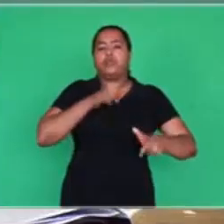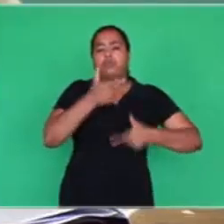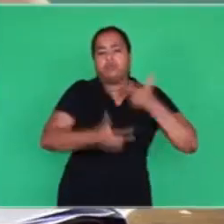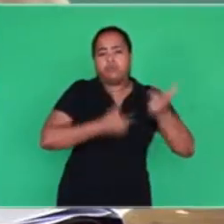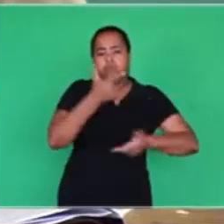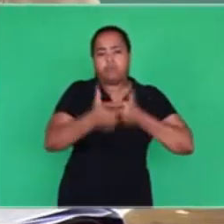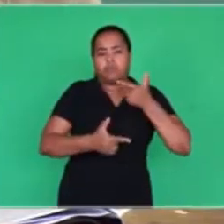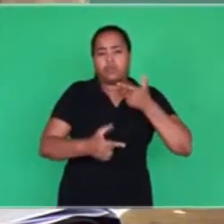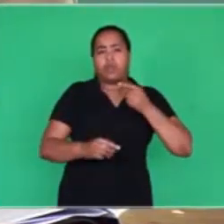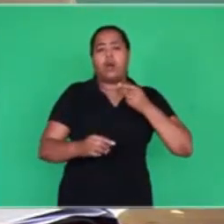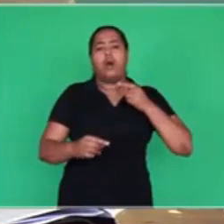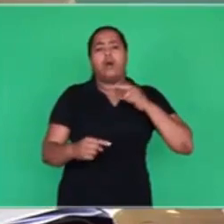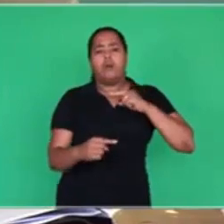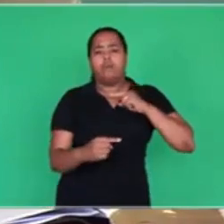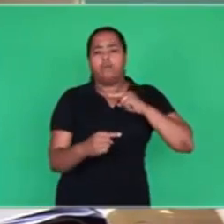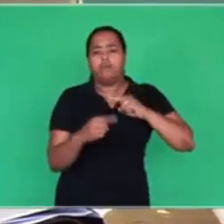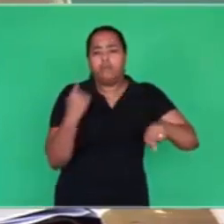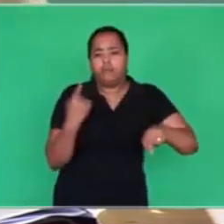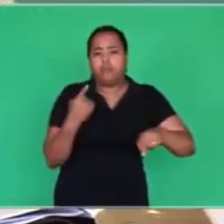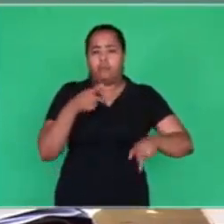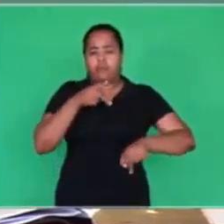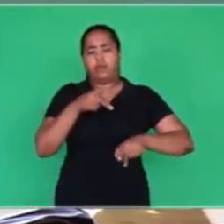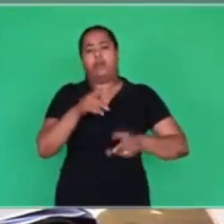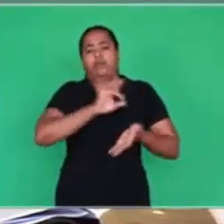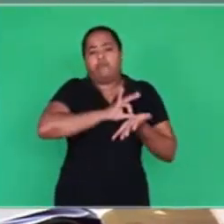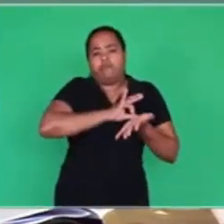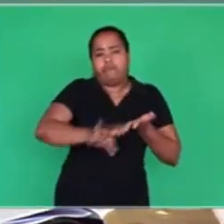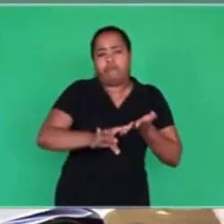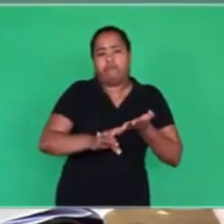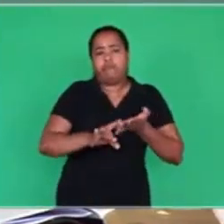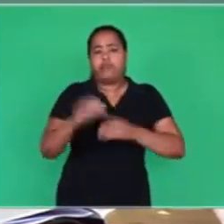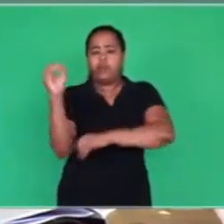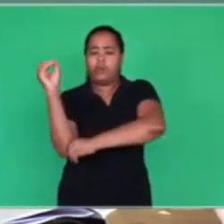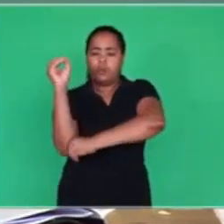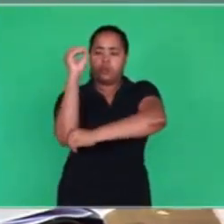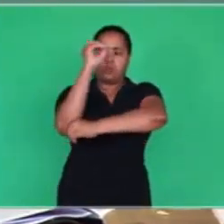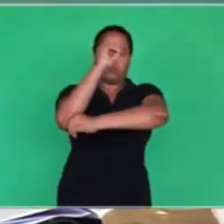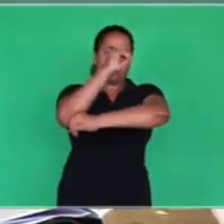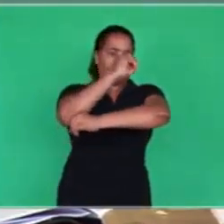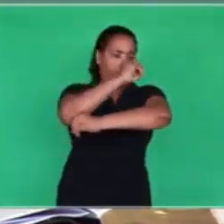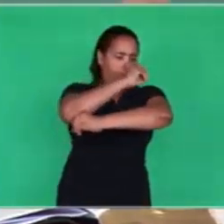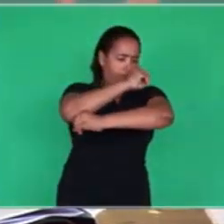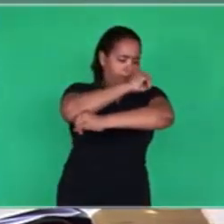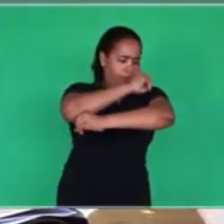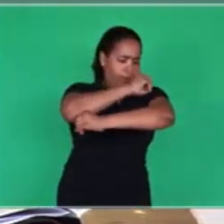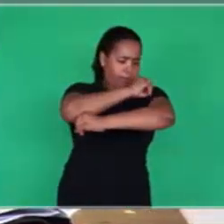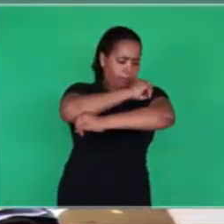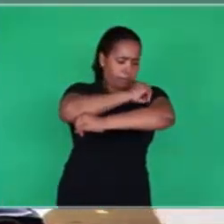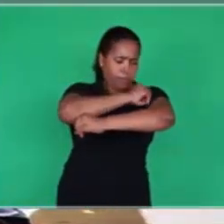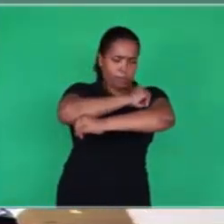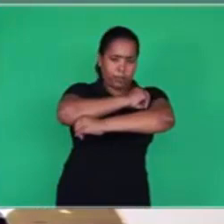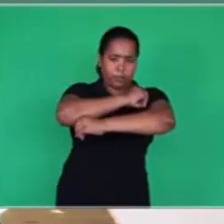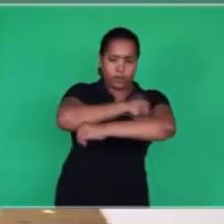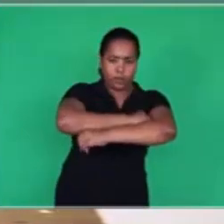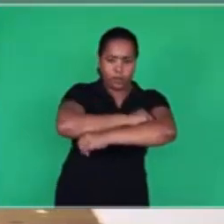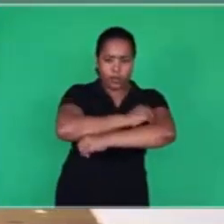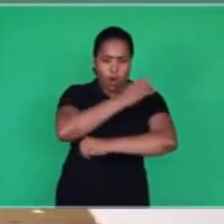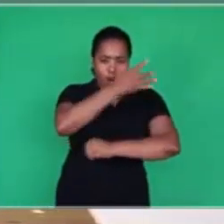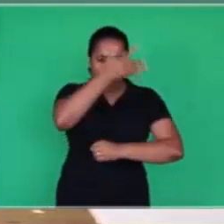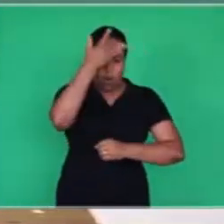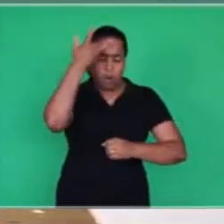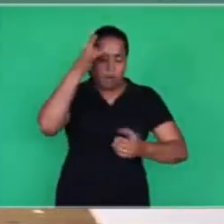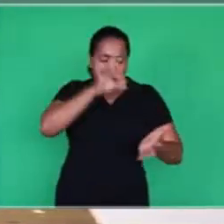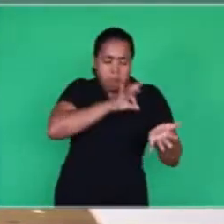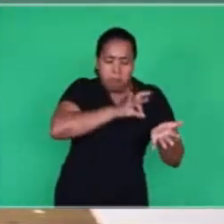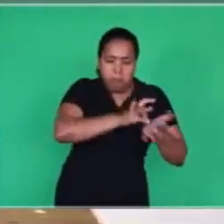sun was setting. If the sun set, the enemies would regroup. What did Joshua do? He prayed.